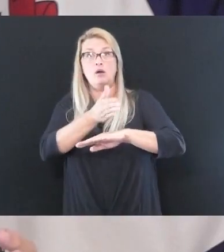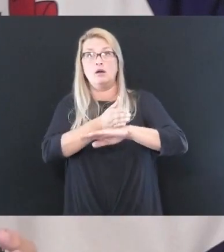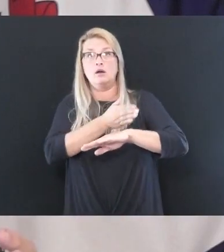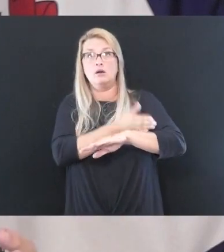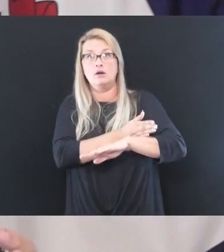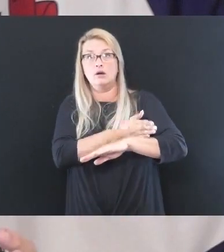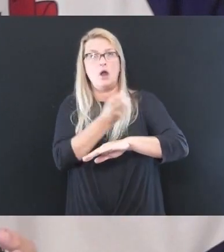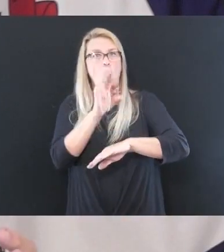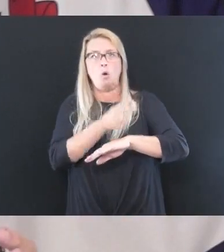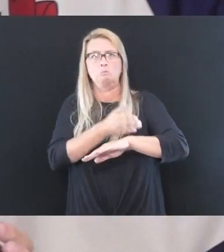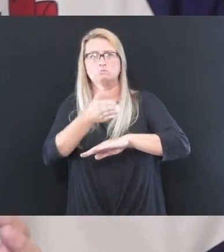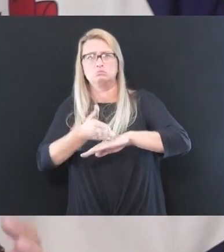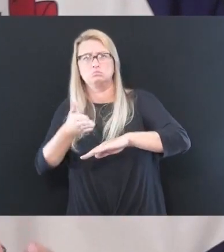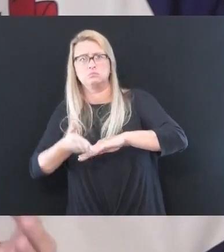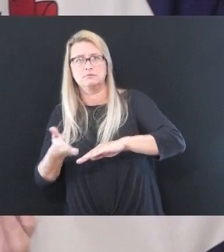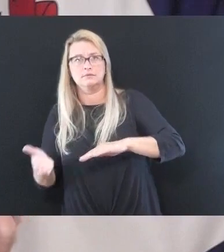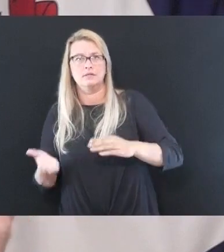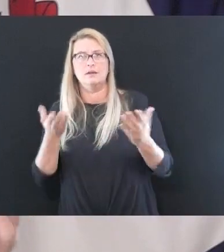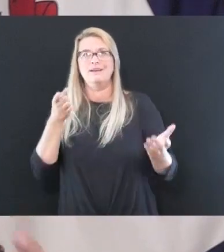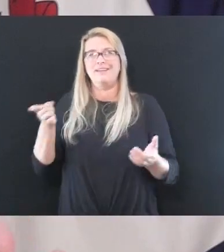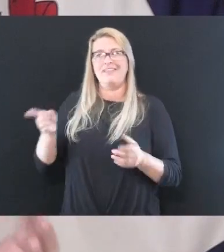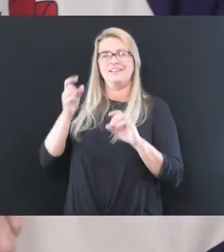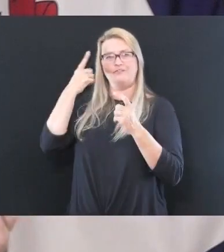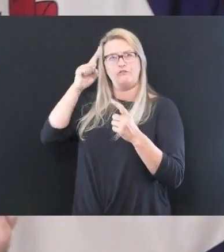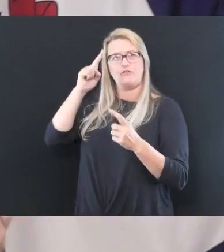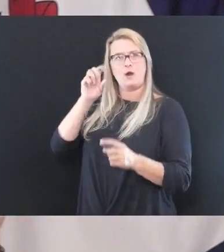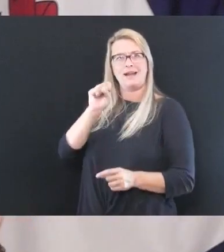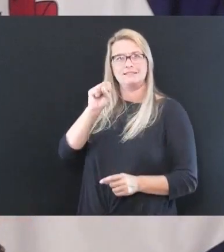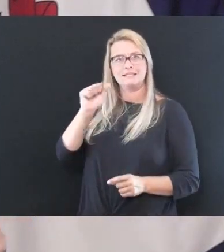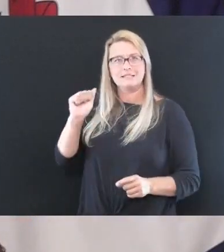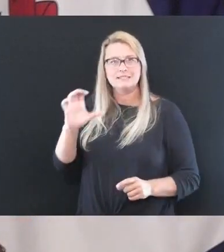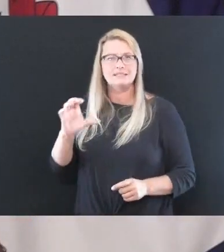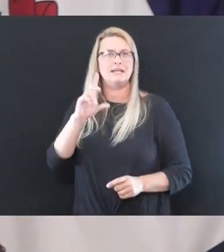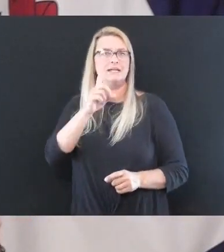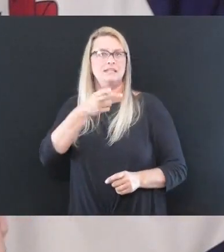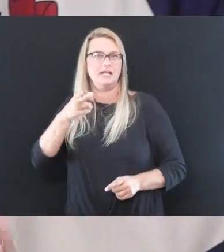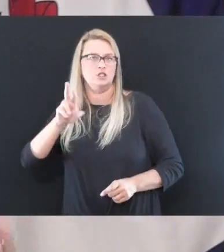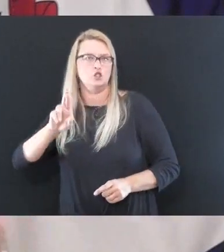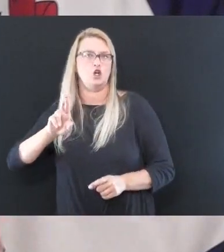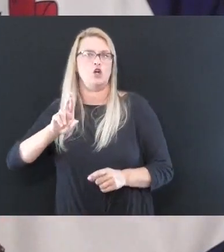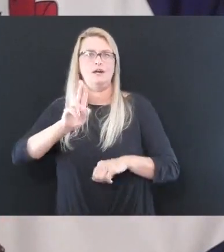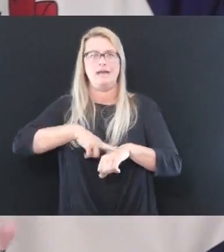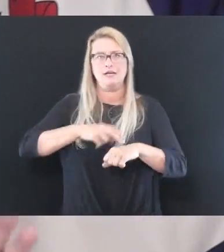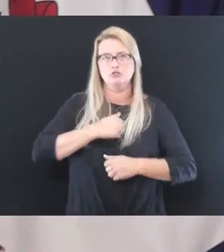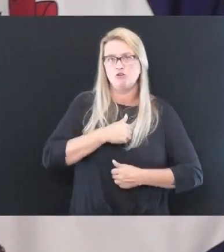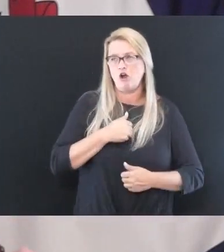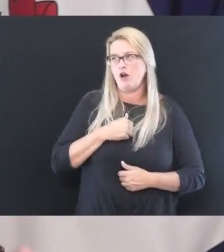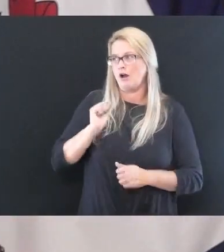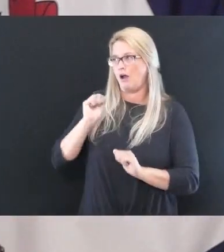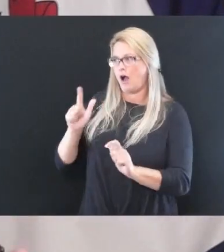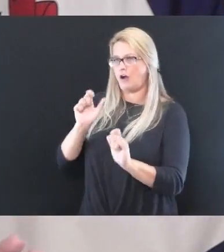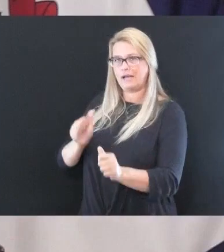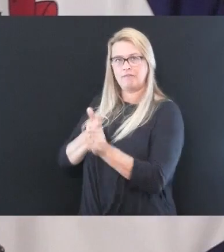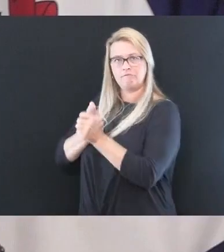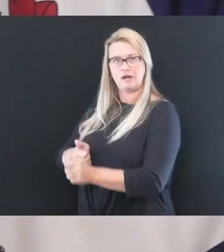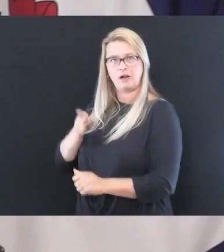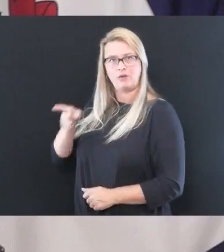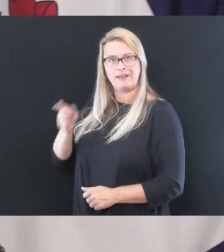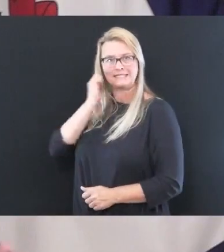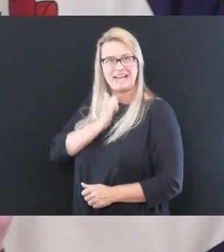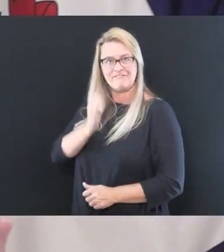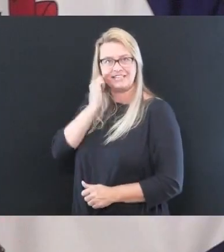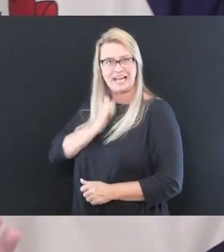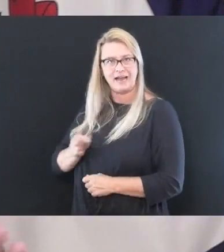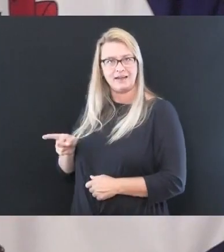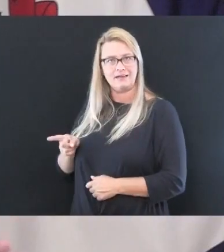the SSAC and Department of Ed and the DHHR and the National Guard and the panel and everybody that's